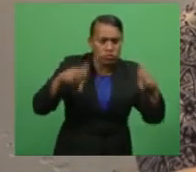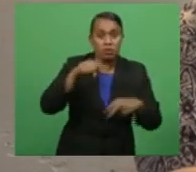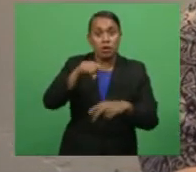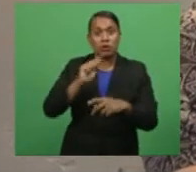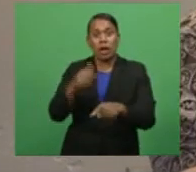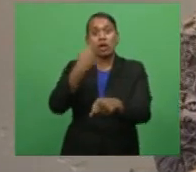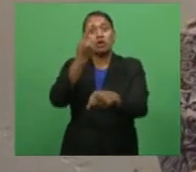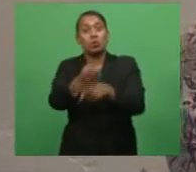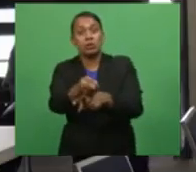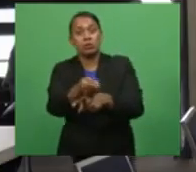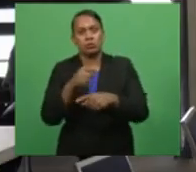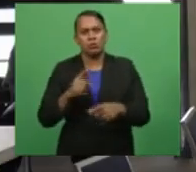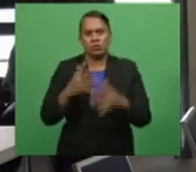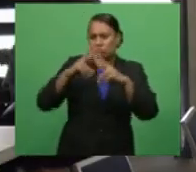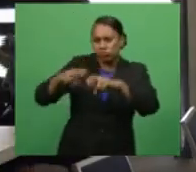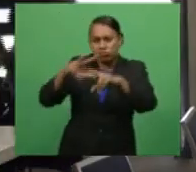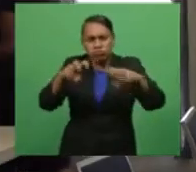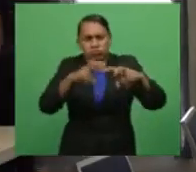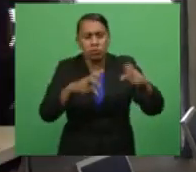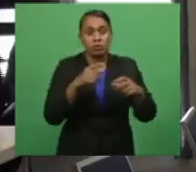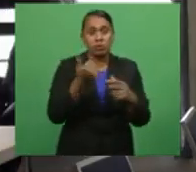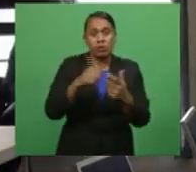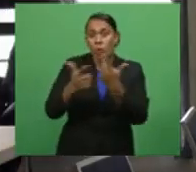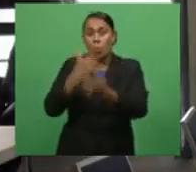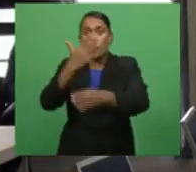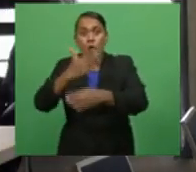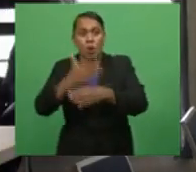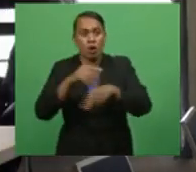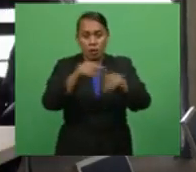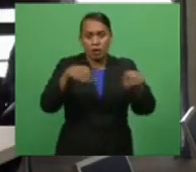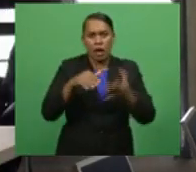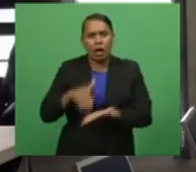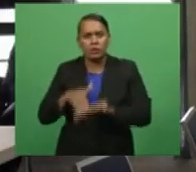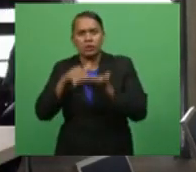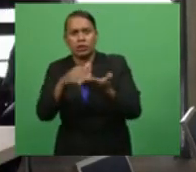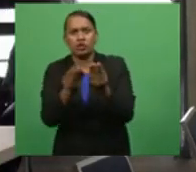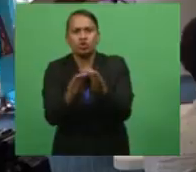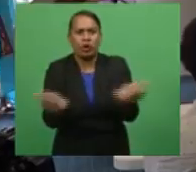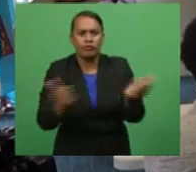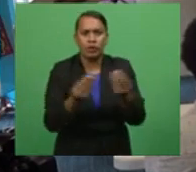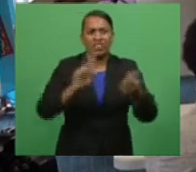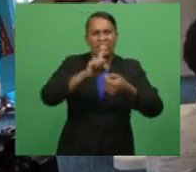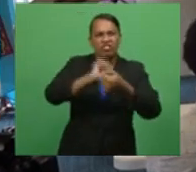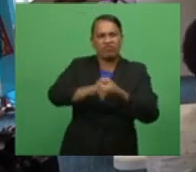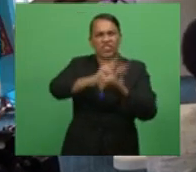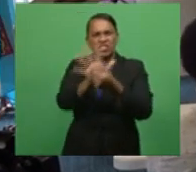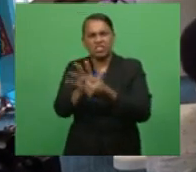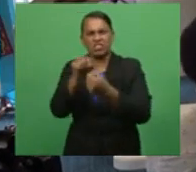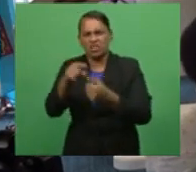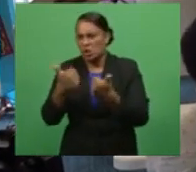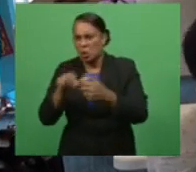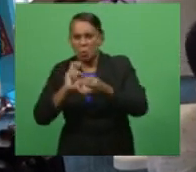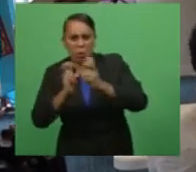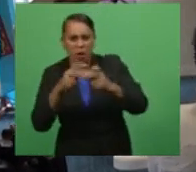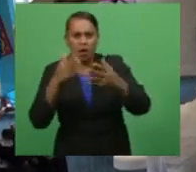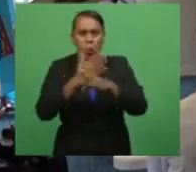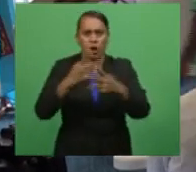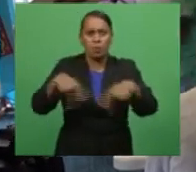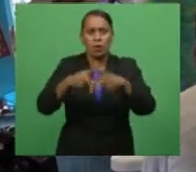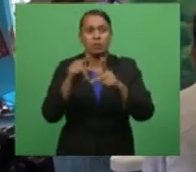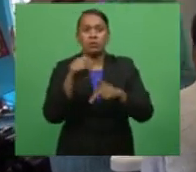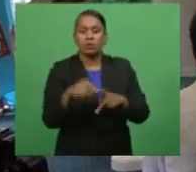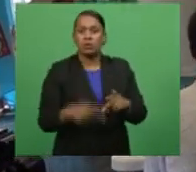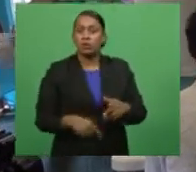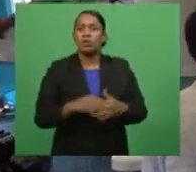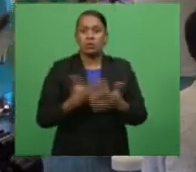help find solutions on the effects of COVID-19 at workplaces. He says the ILO is pleased to be working with Fiji in